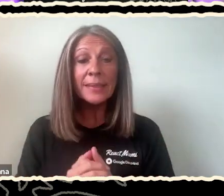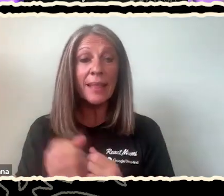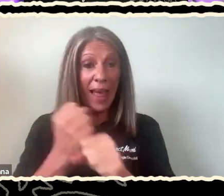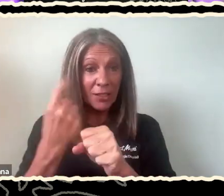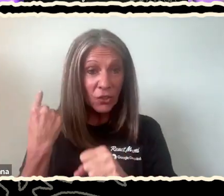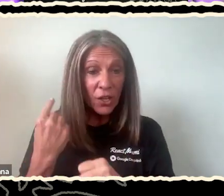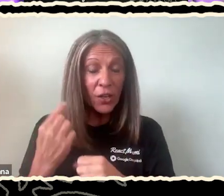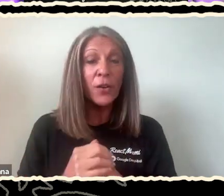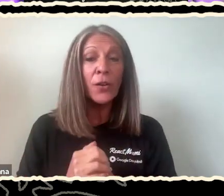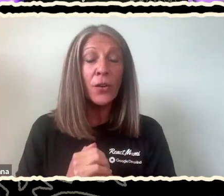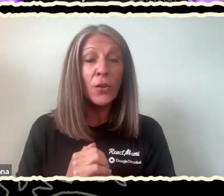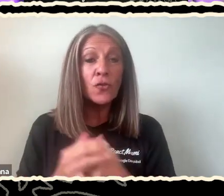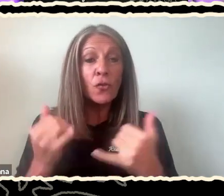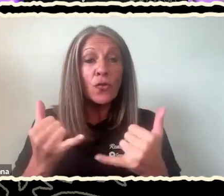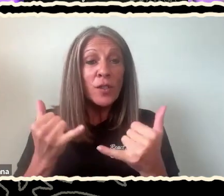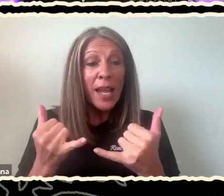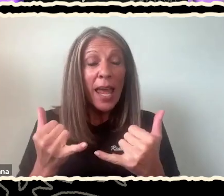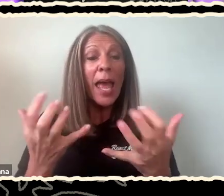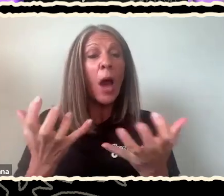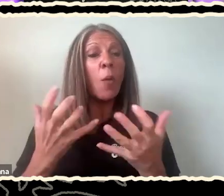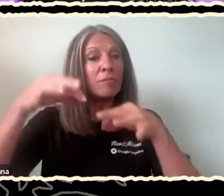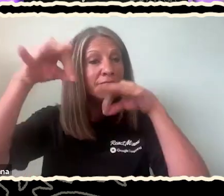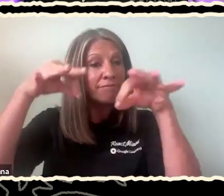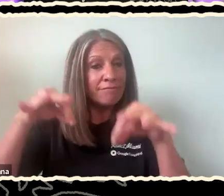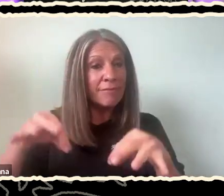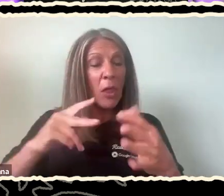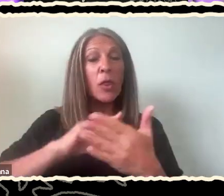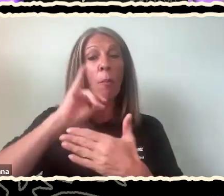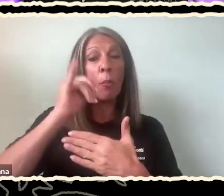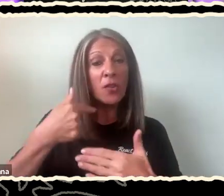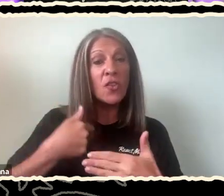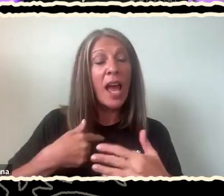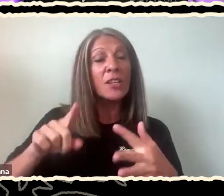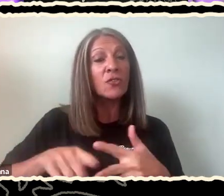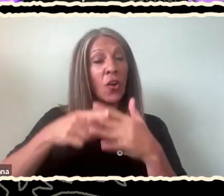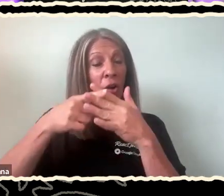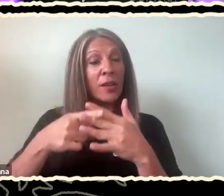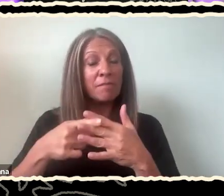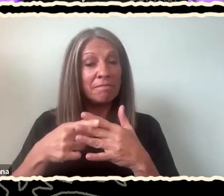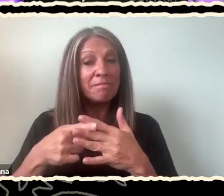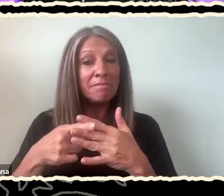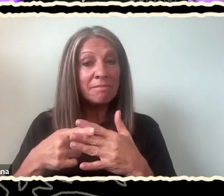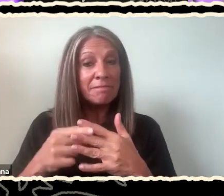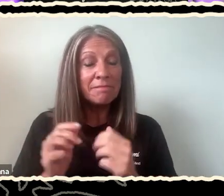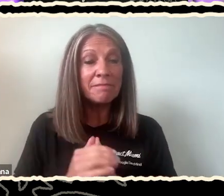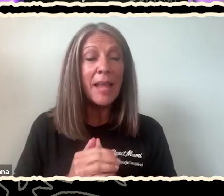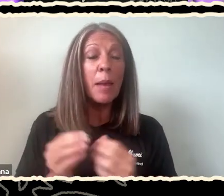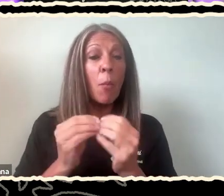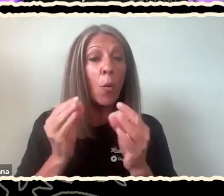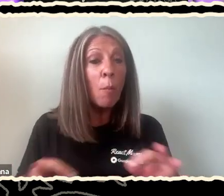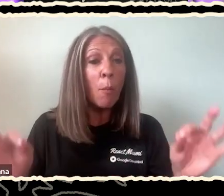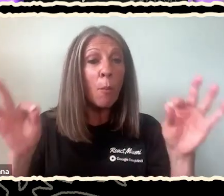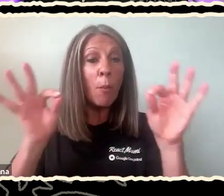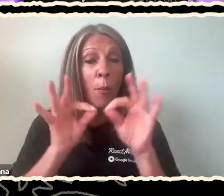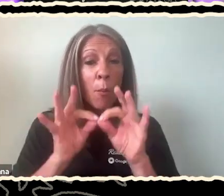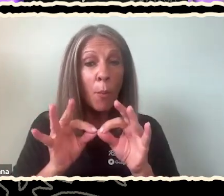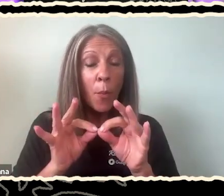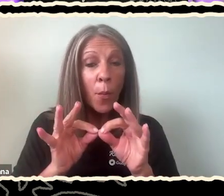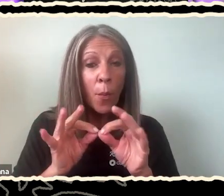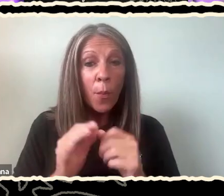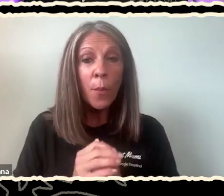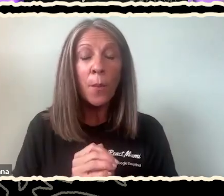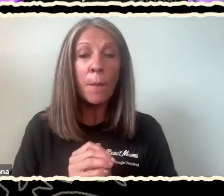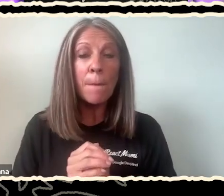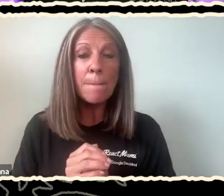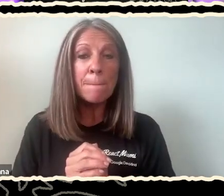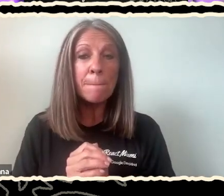last year. So today I'd like to walk you through the project that I've been building since I've gotten back from it, and more importantly, the path that led me back